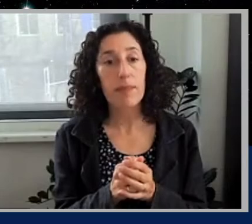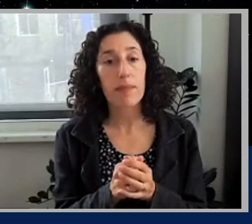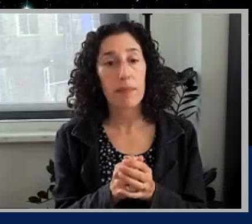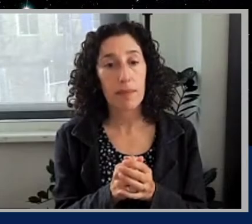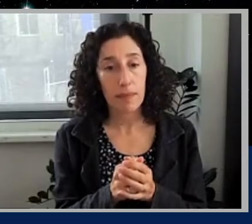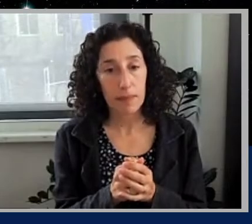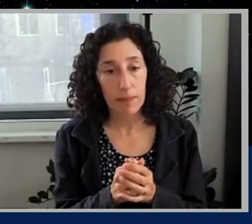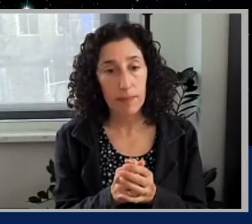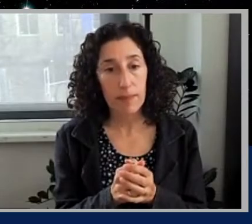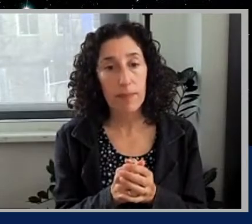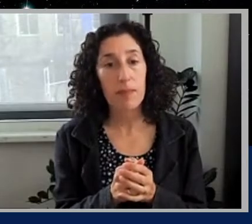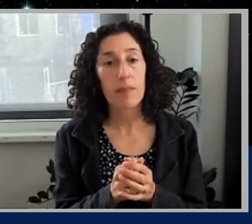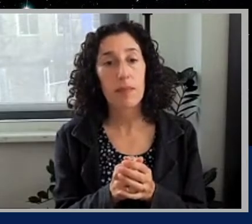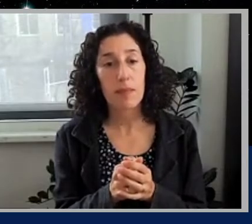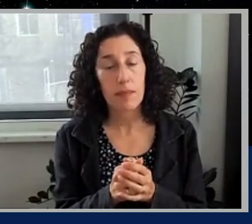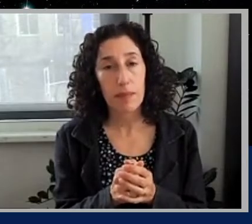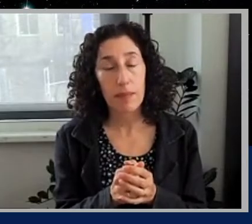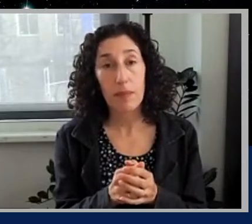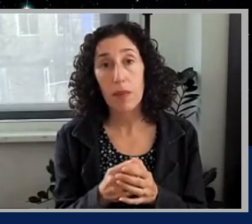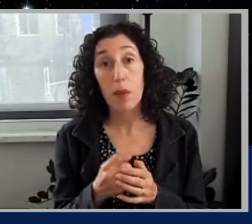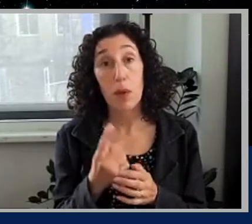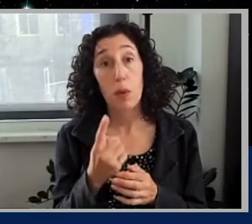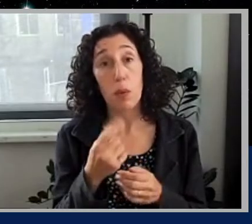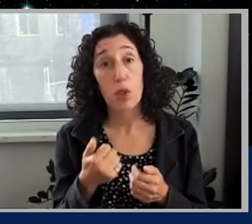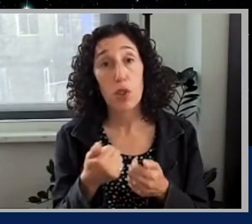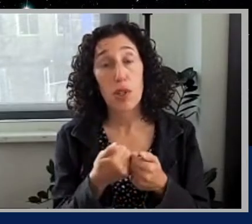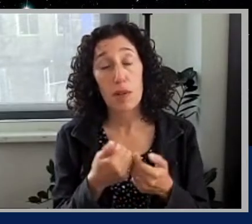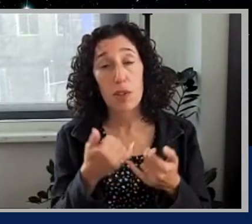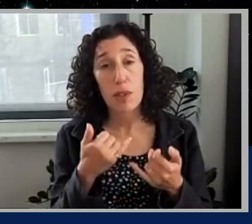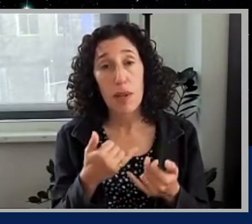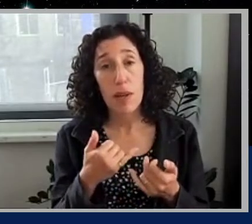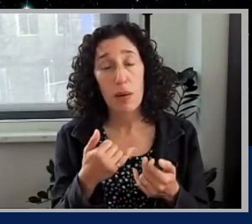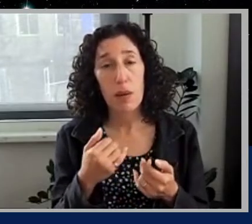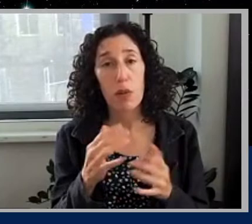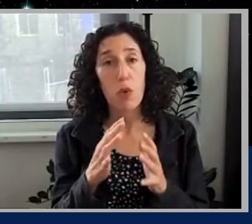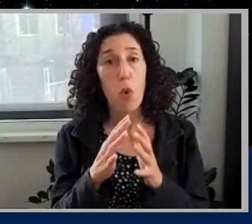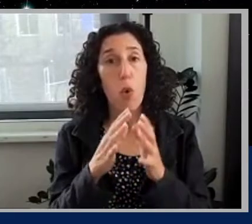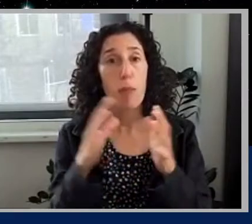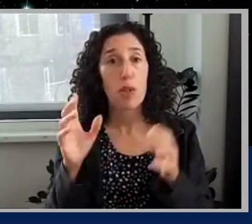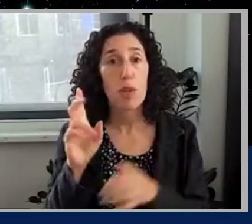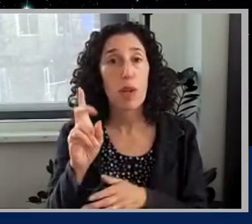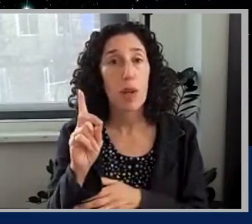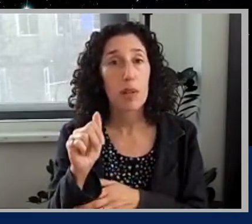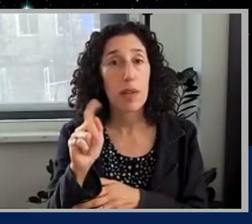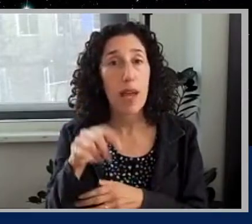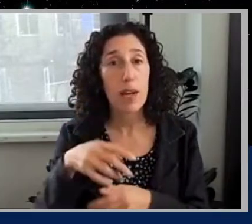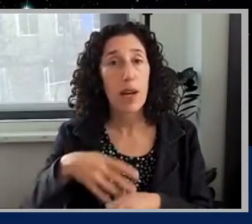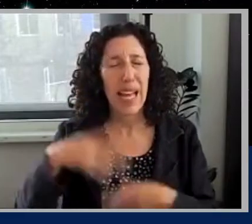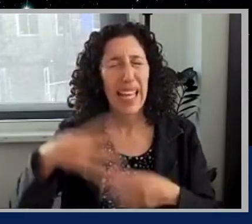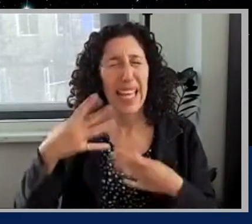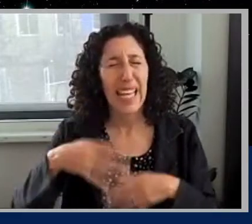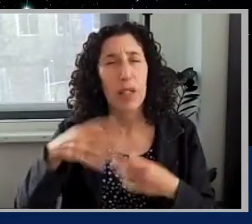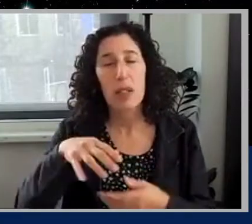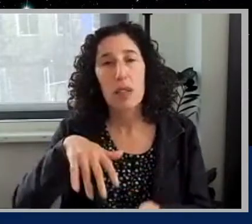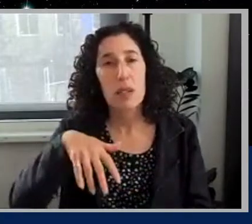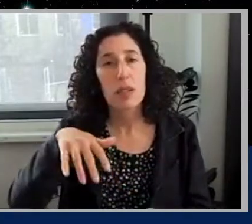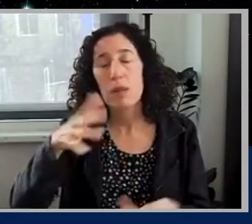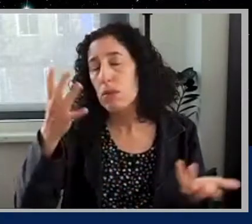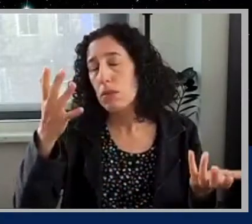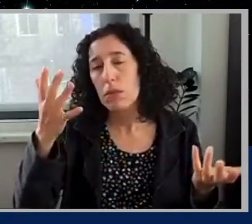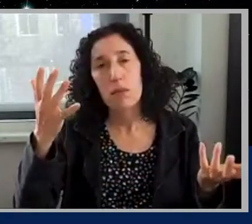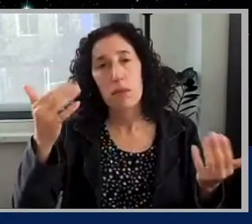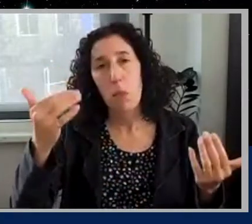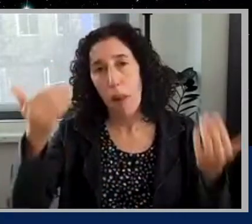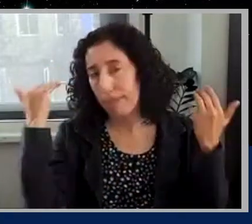upon terabytes of data, we're finding that the way that they're being shared online is not accessible in all